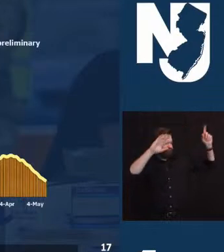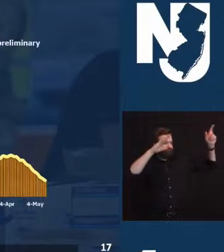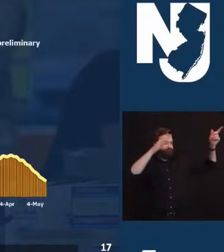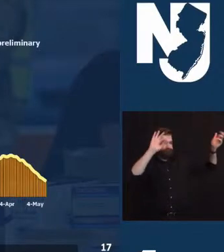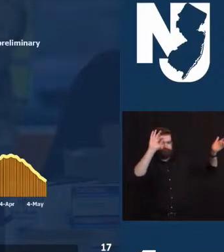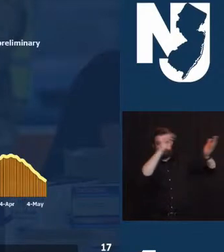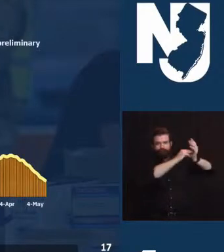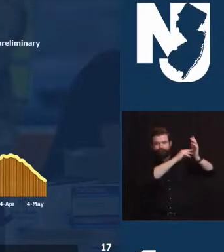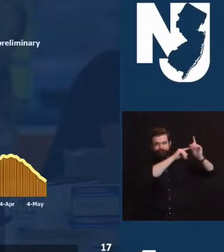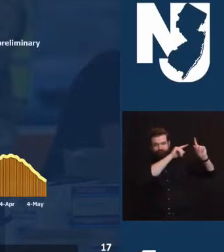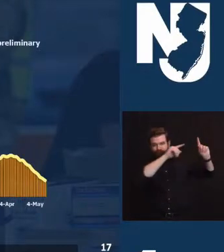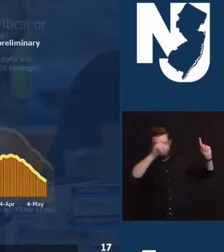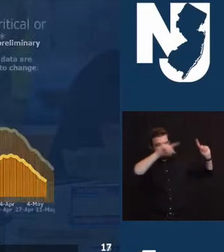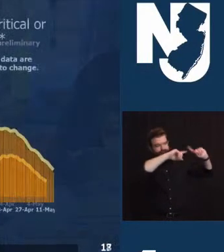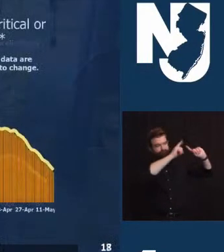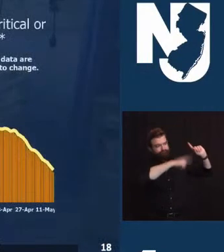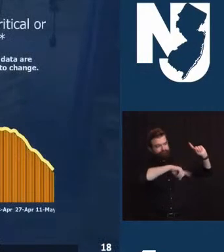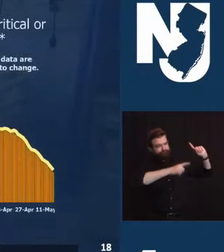last night,